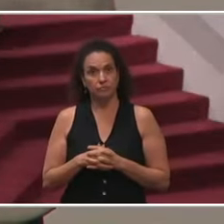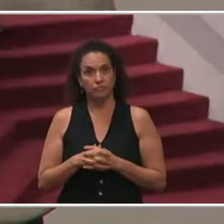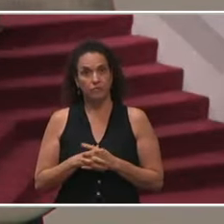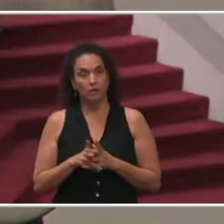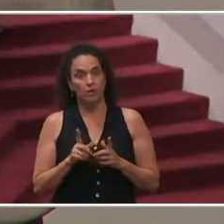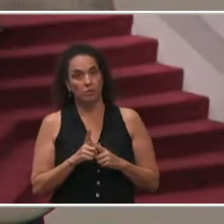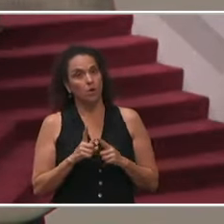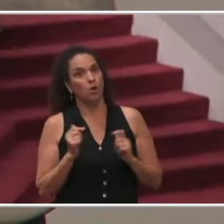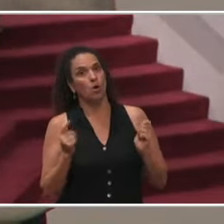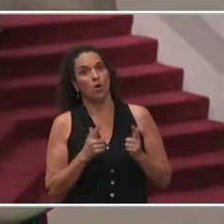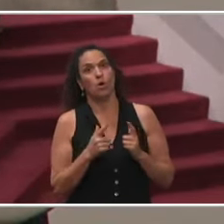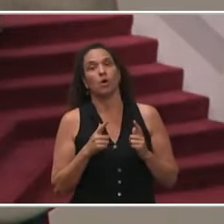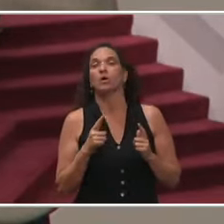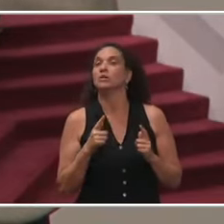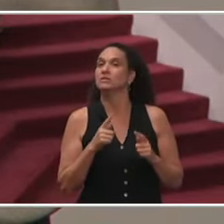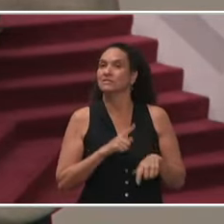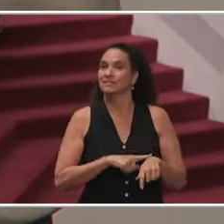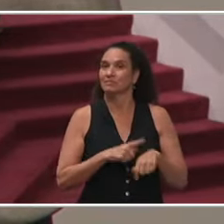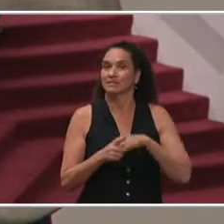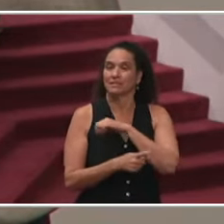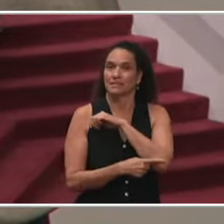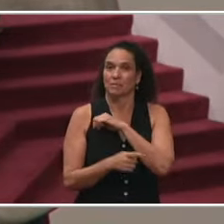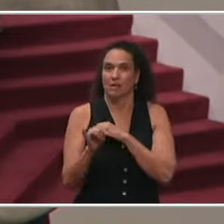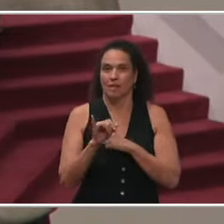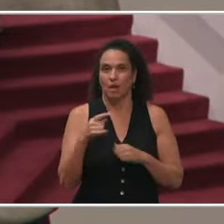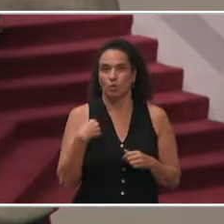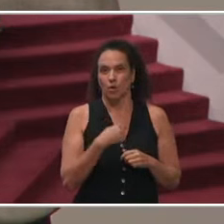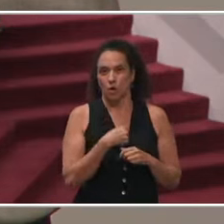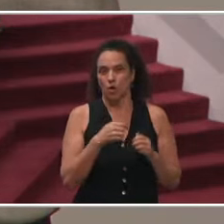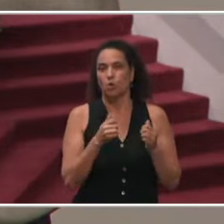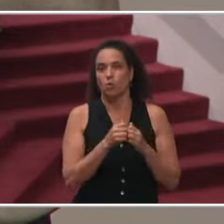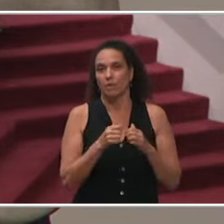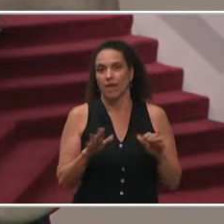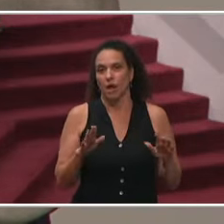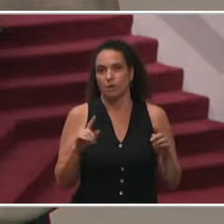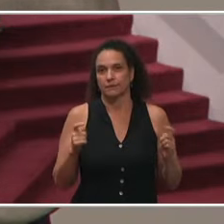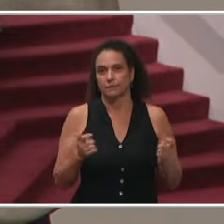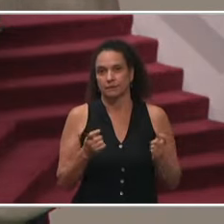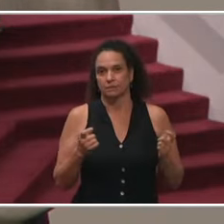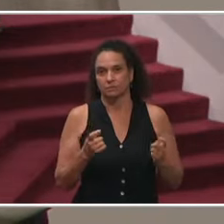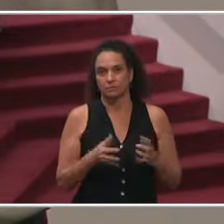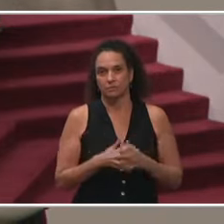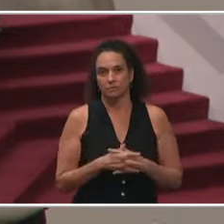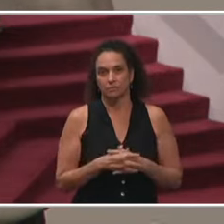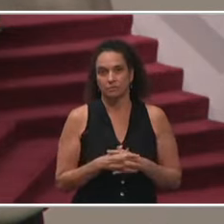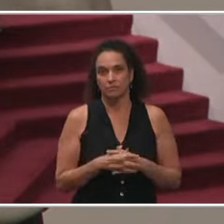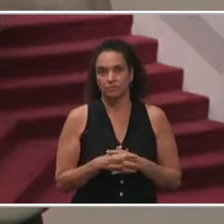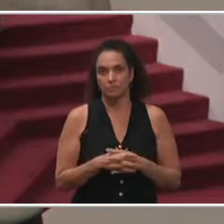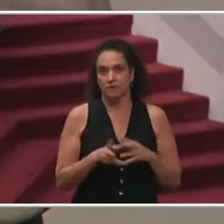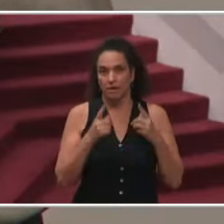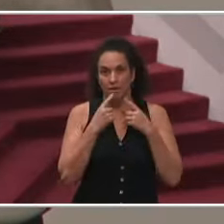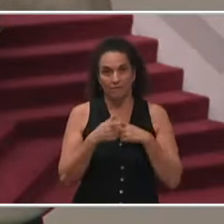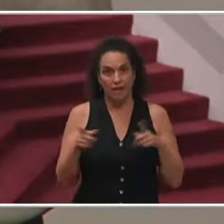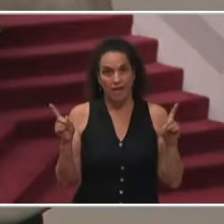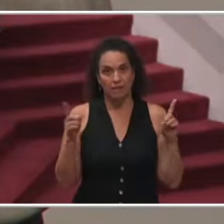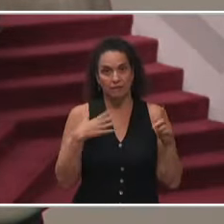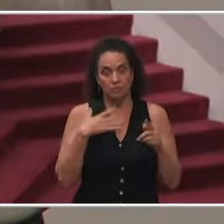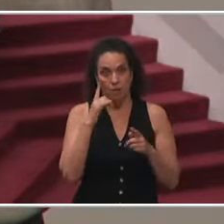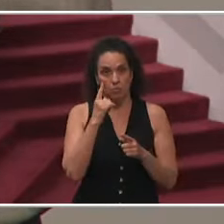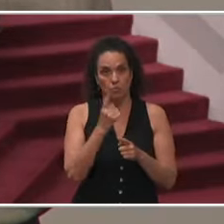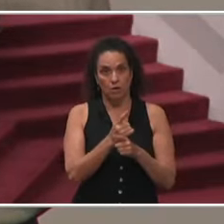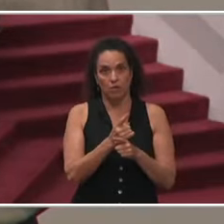but was on point and tempted like as we are, yet without sin. Finally, my brethren,